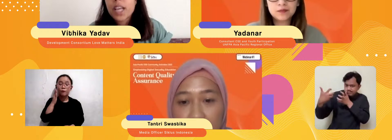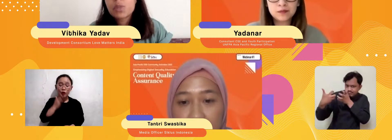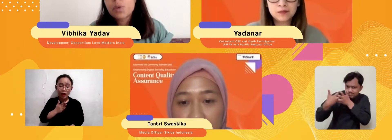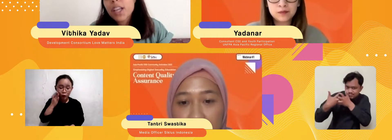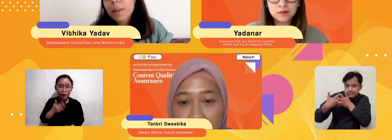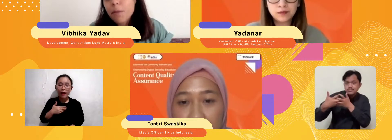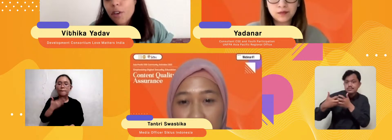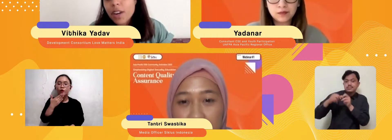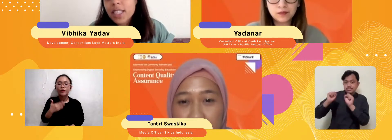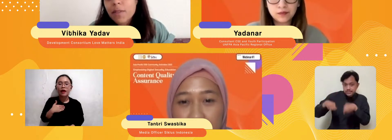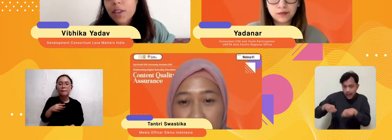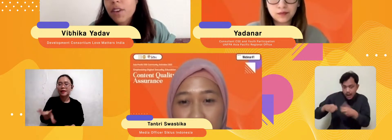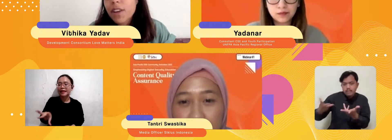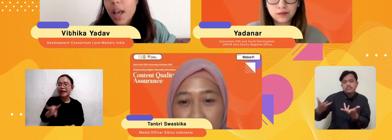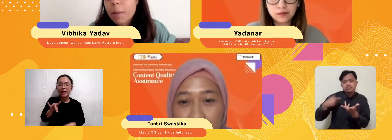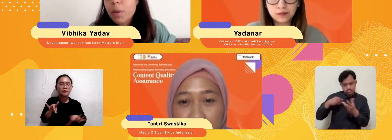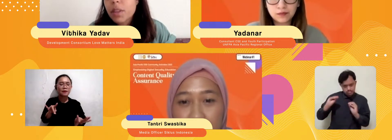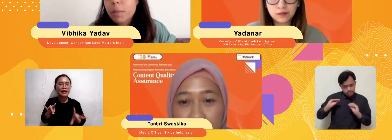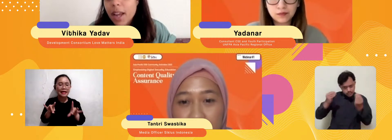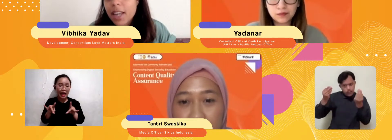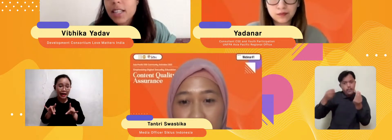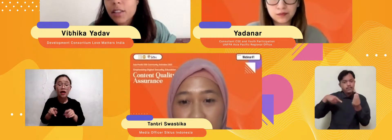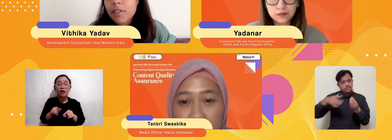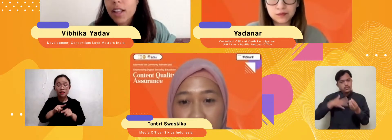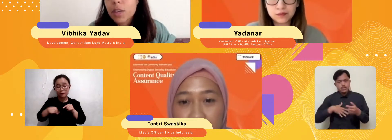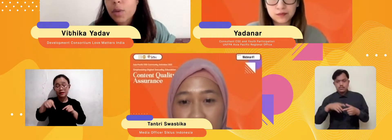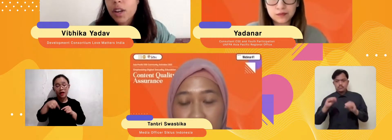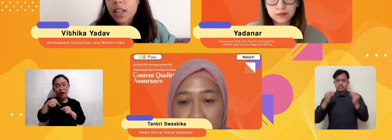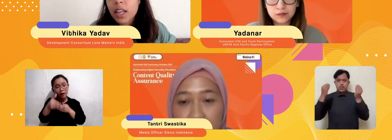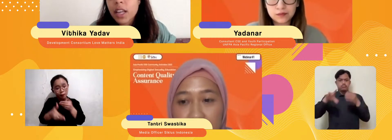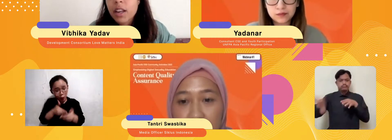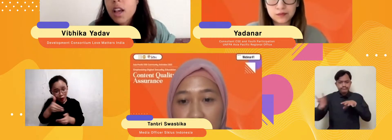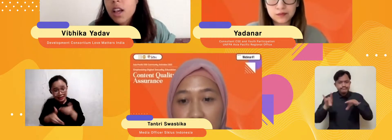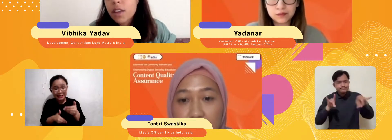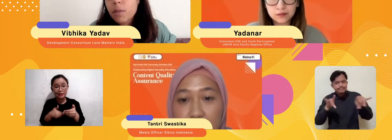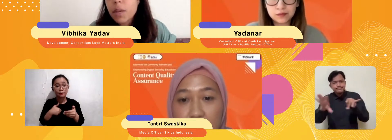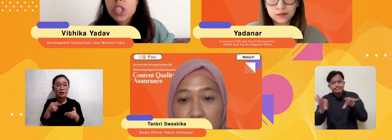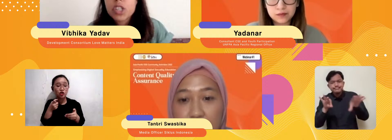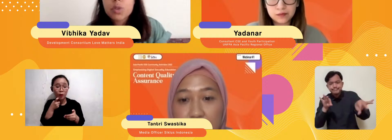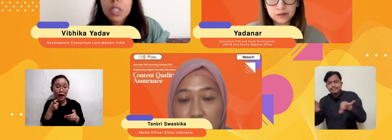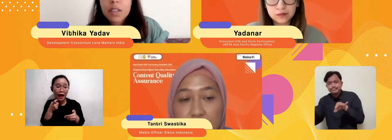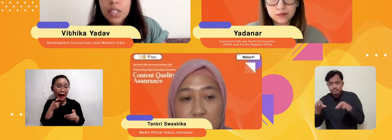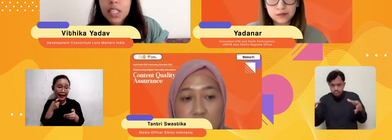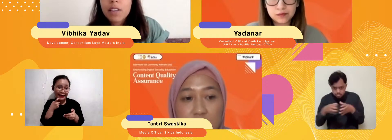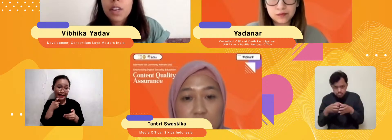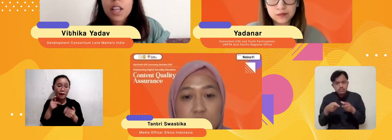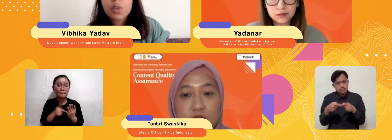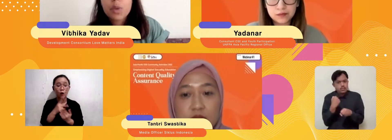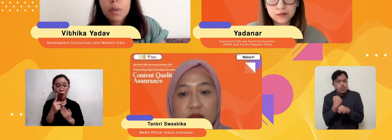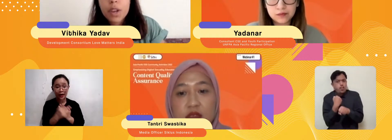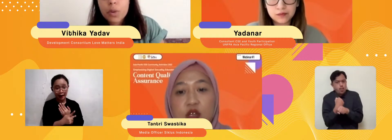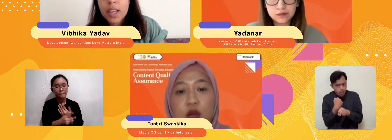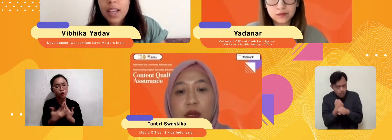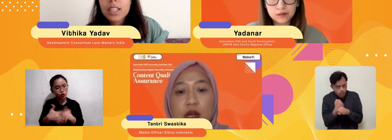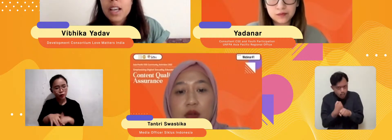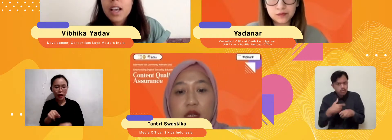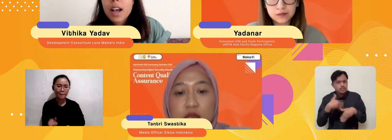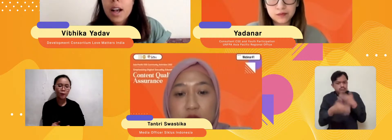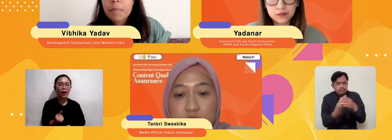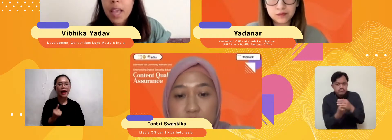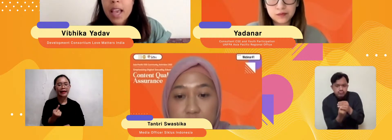So it's work in progress, and we are very happy with the pilot and the fact that we are linking in information to service delivery and the way we are doing